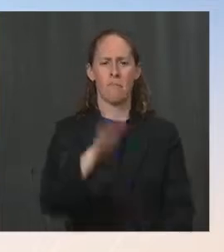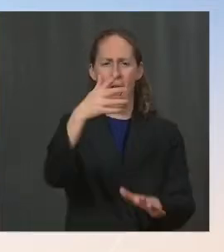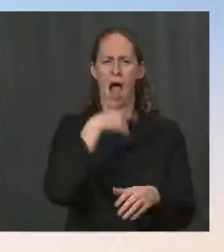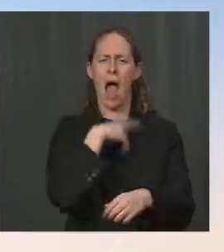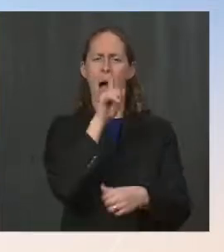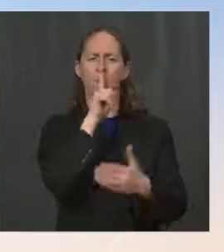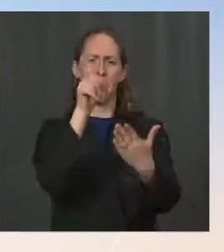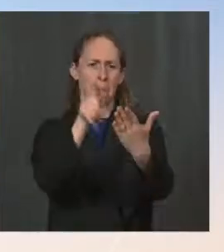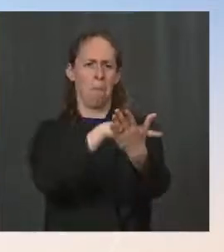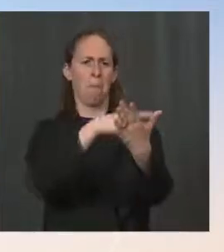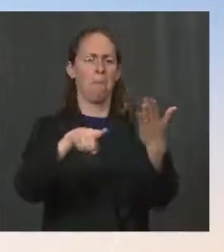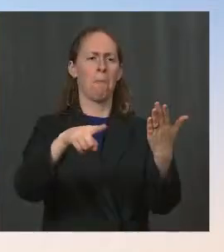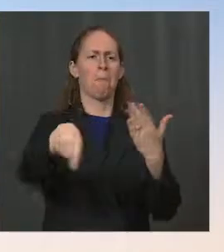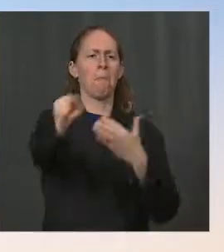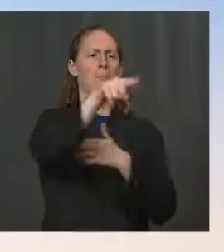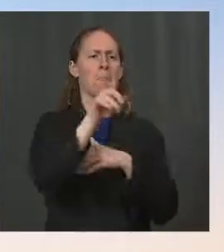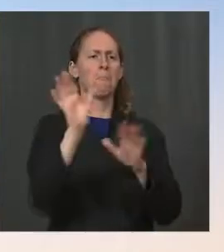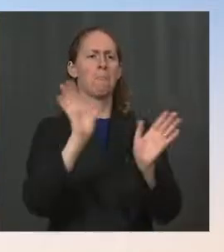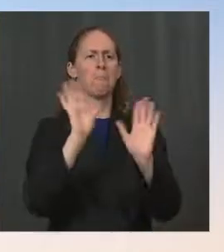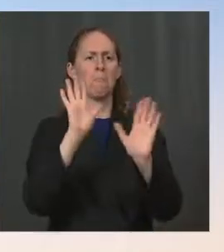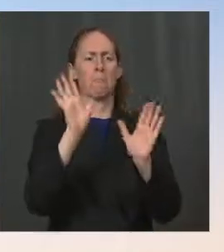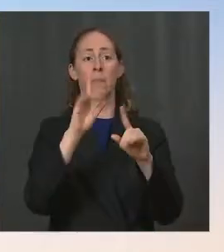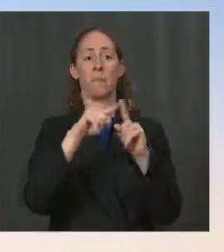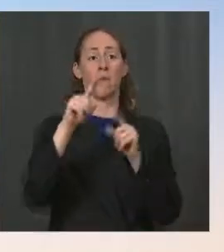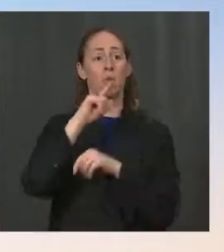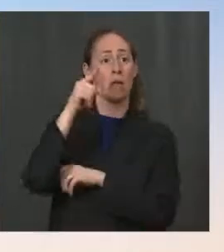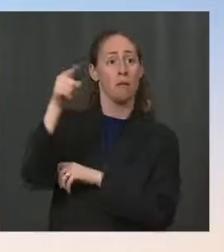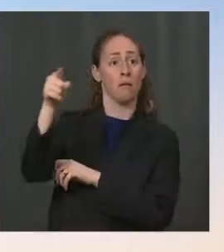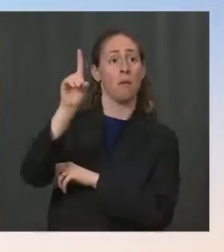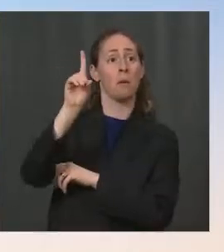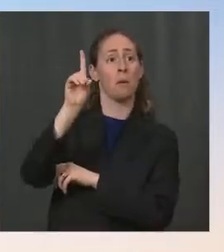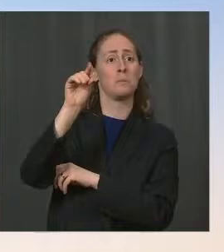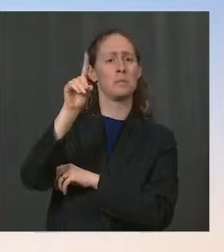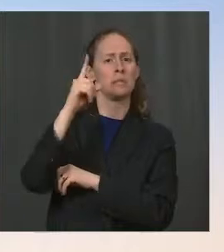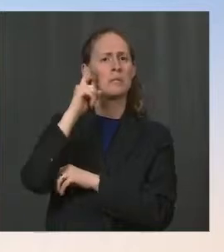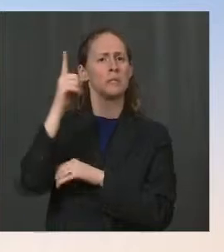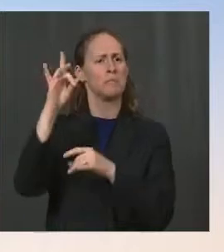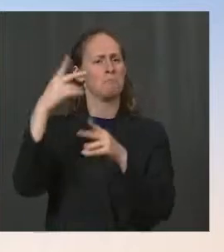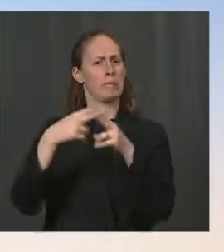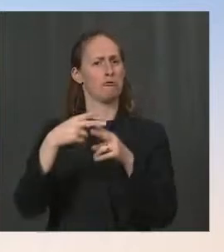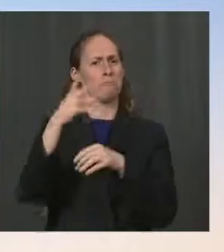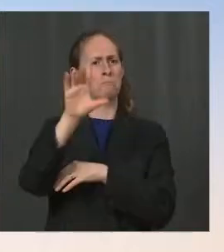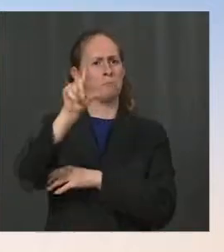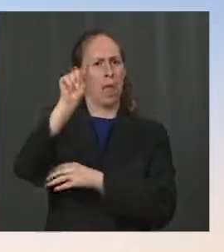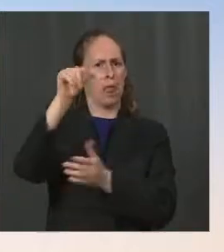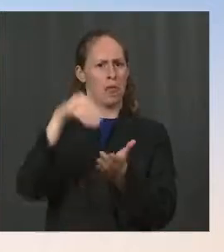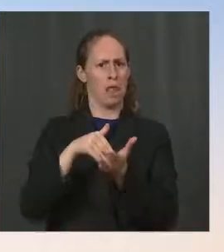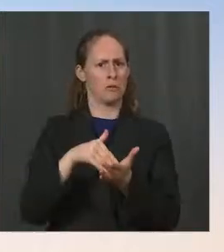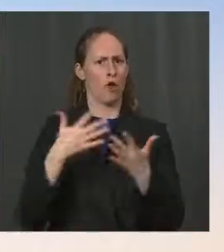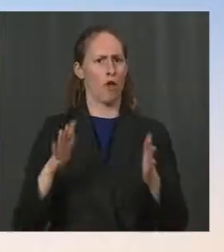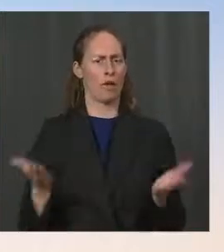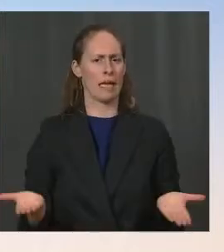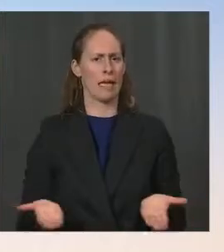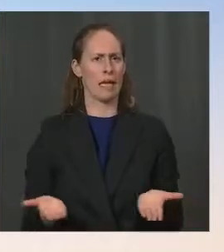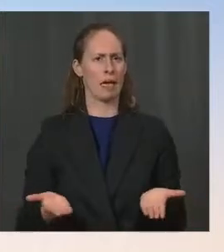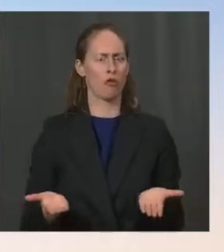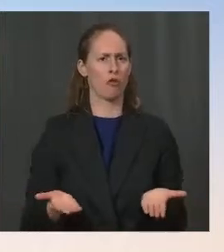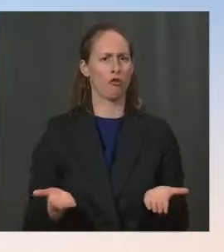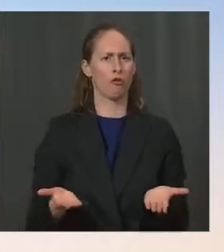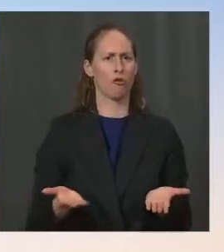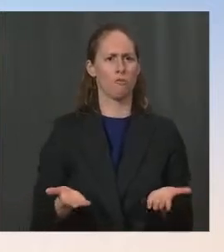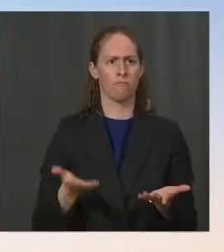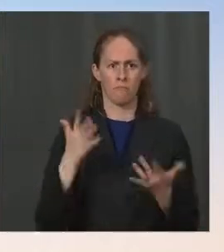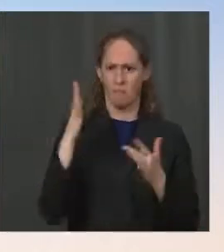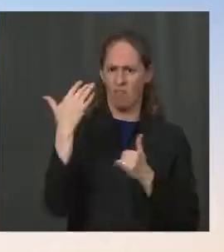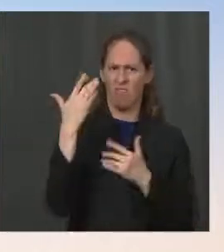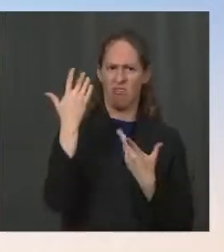of Defense just confirmed it's about 20,000 who have come into the United States at a briefing earlier this afternoon. There